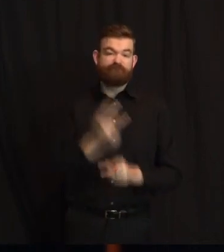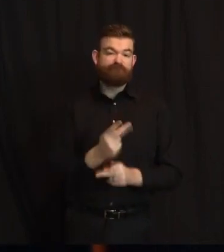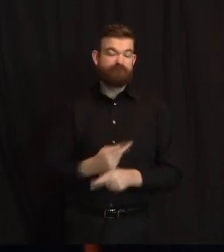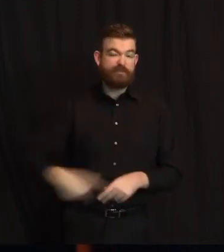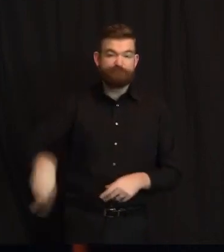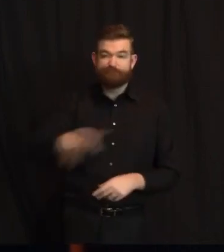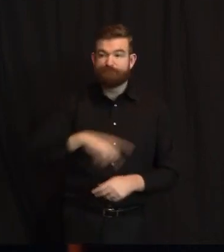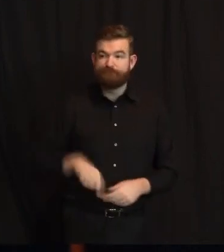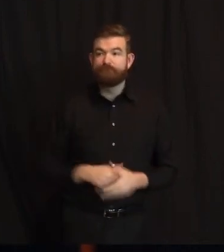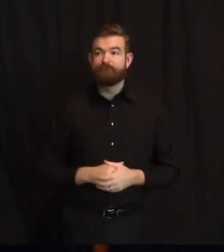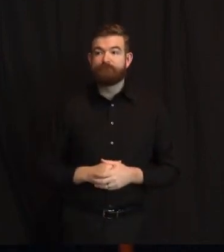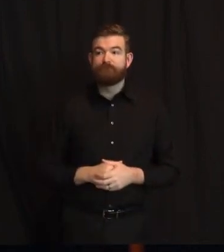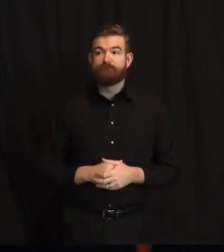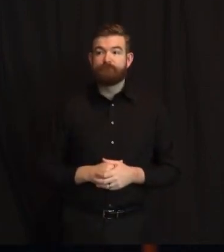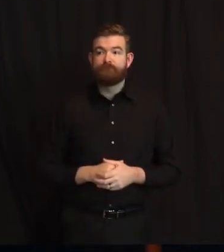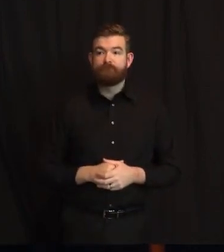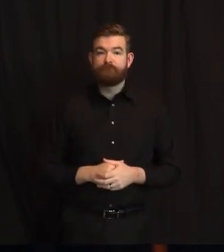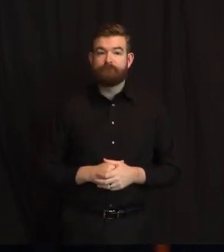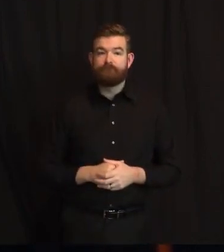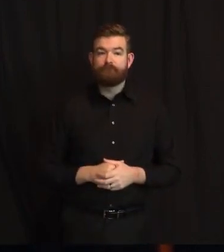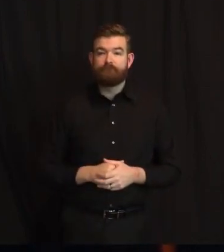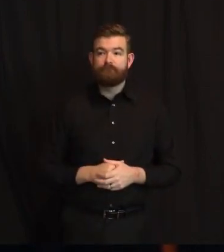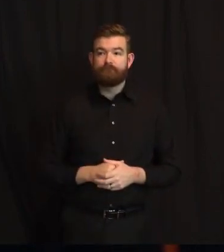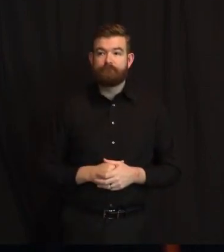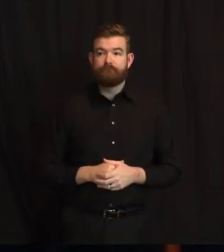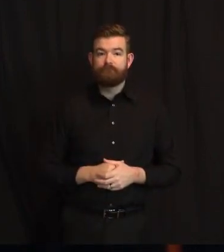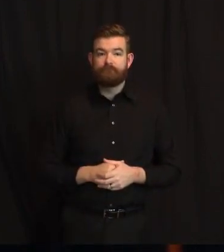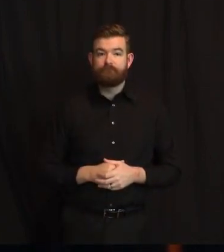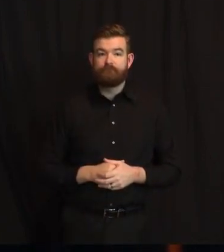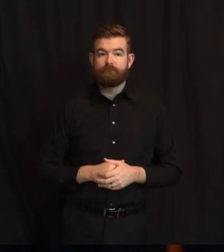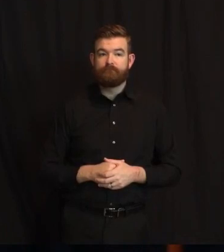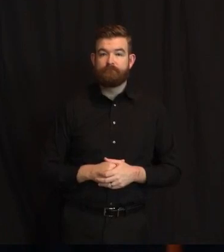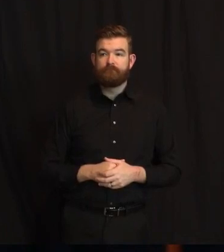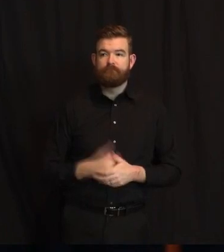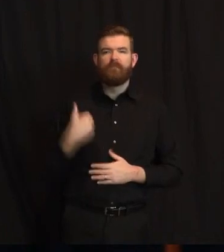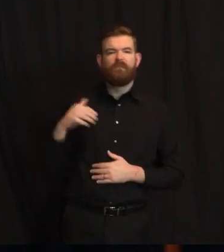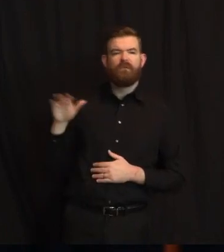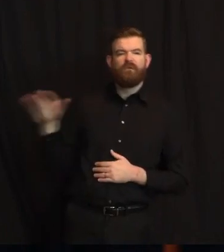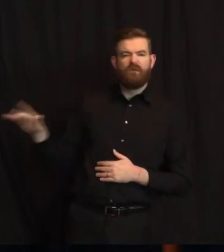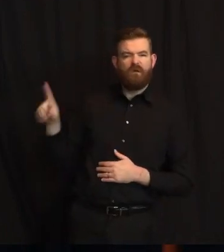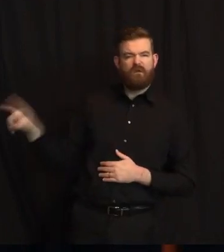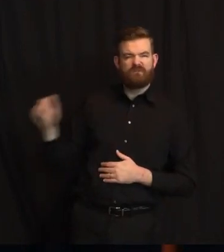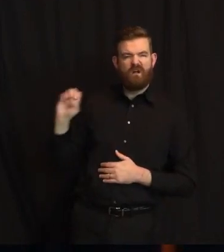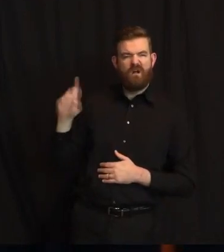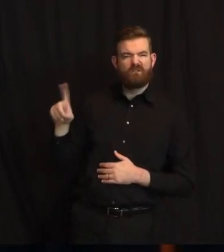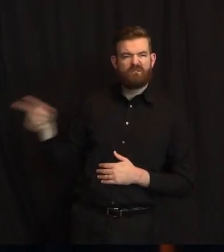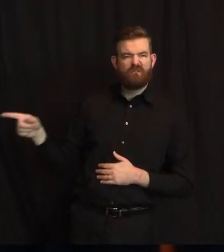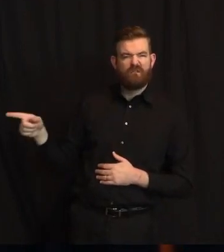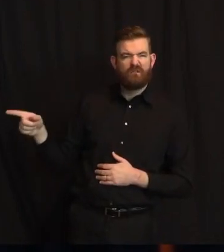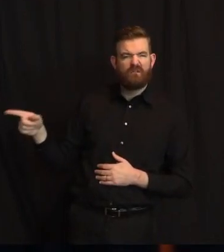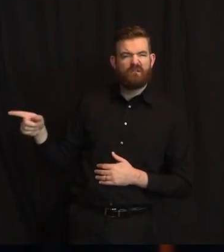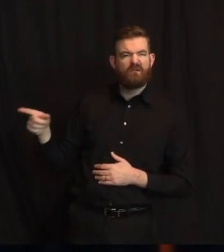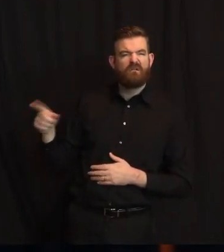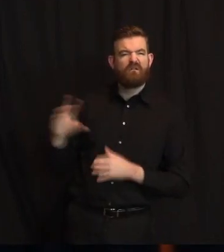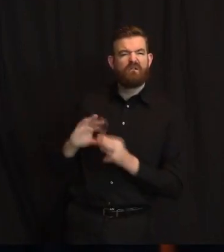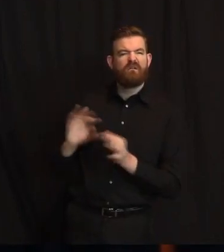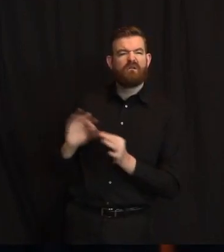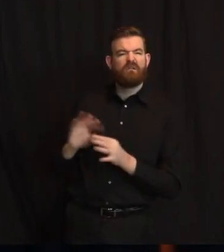testing. The historical model, I'm going to let Ed talk a little bit about that, because it's certainly a